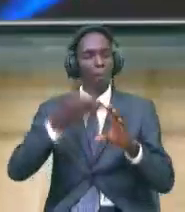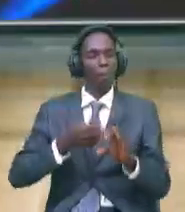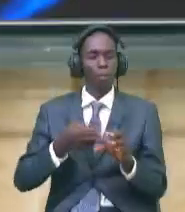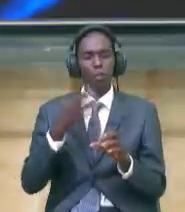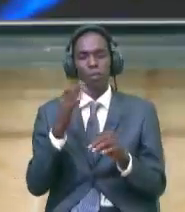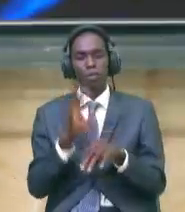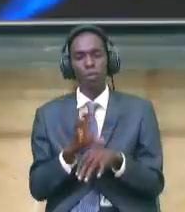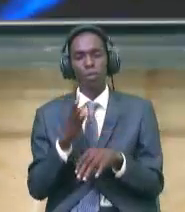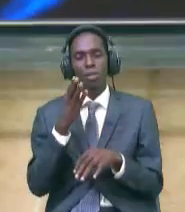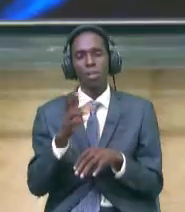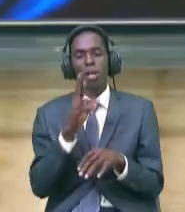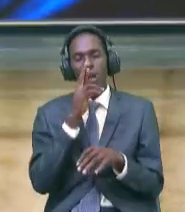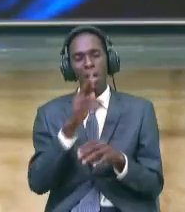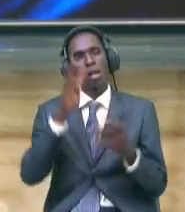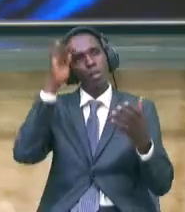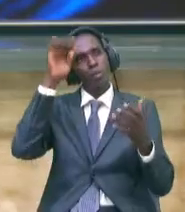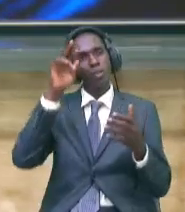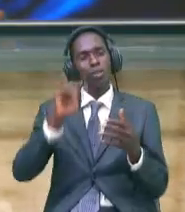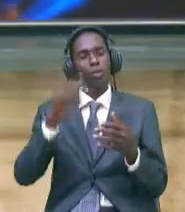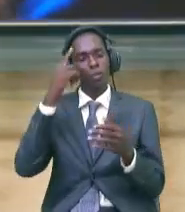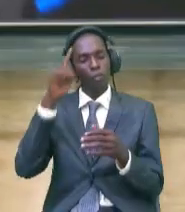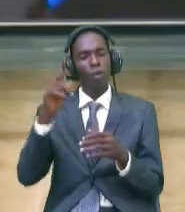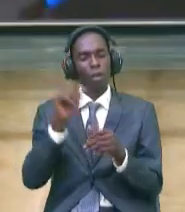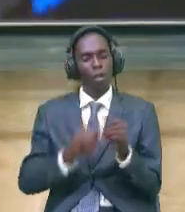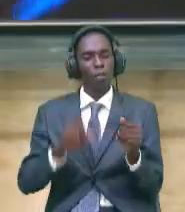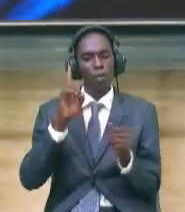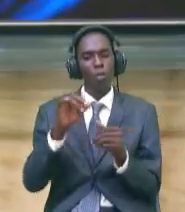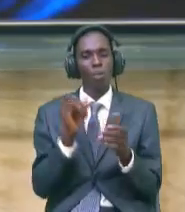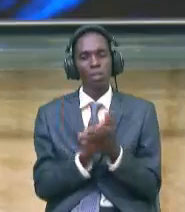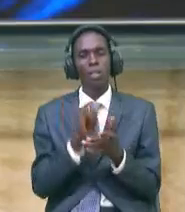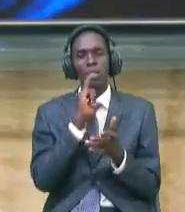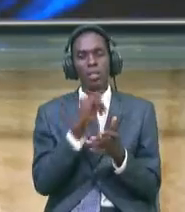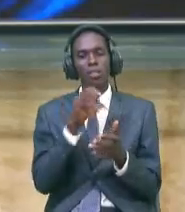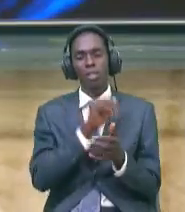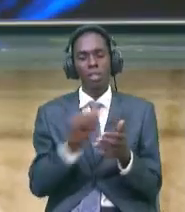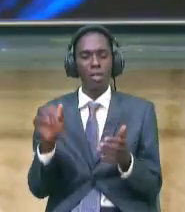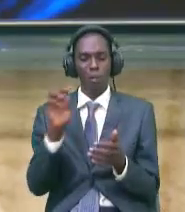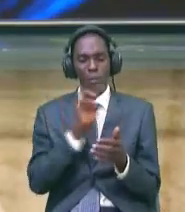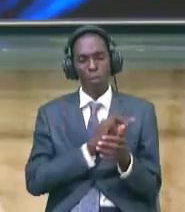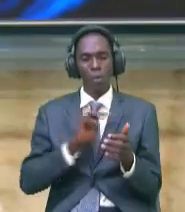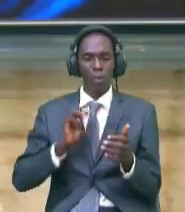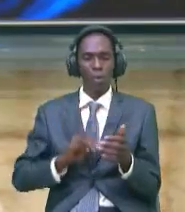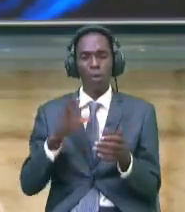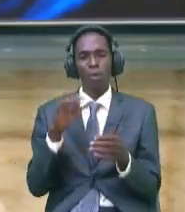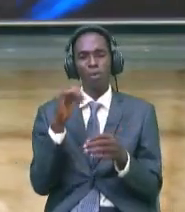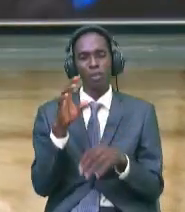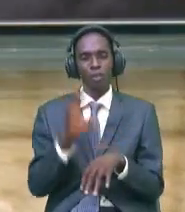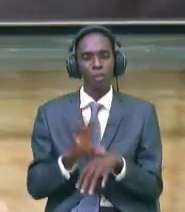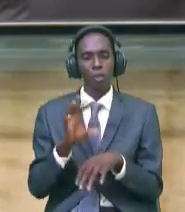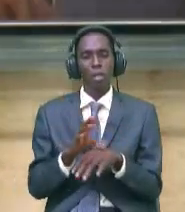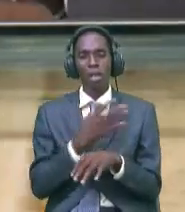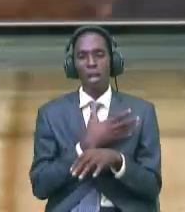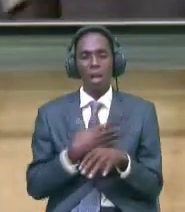expectations for everyone who is a bona fide member of the church. And if